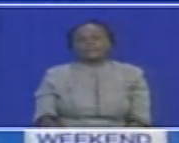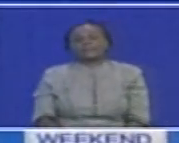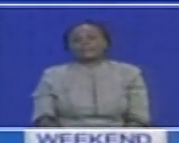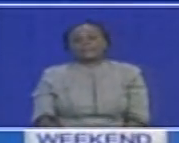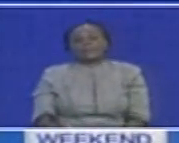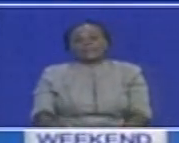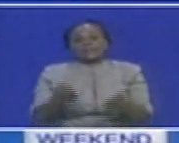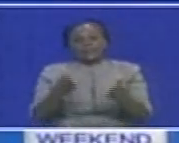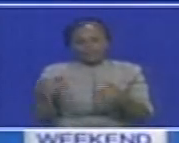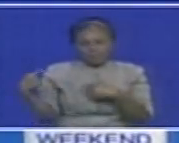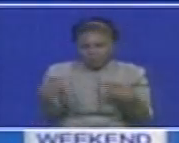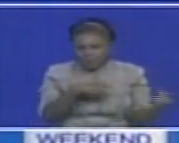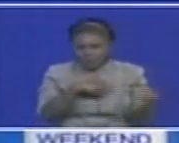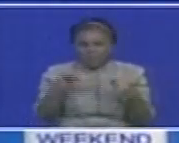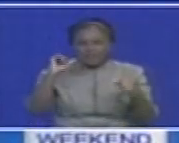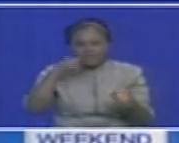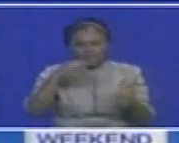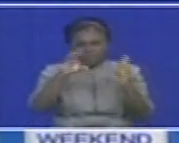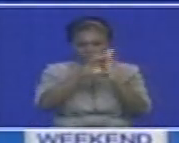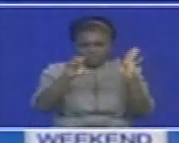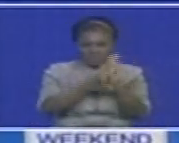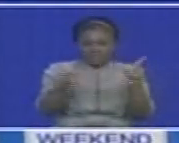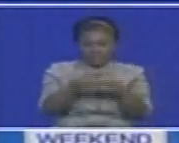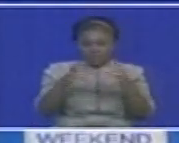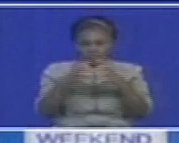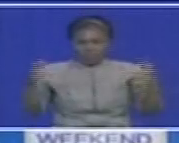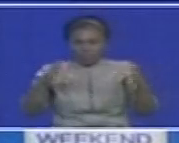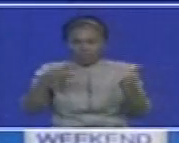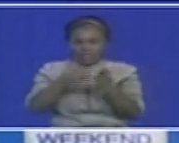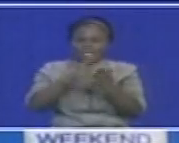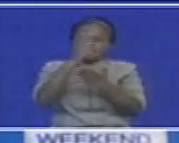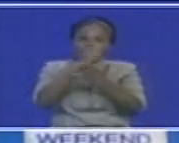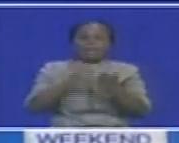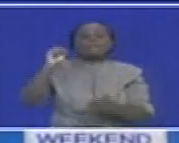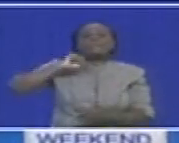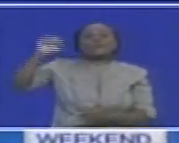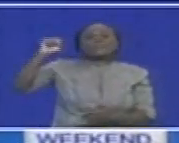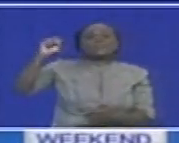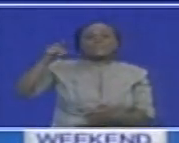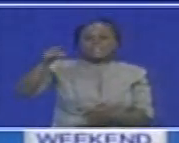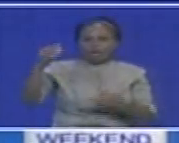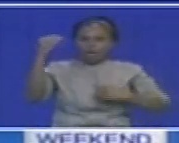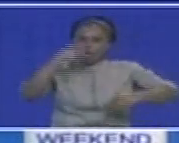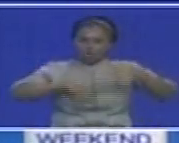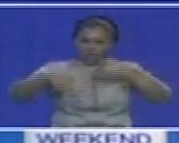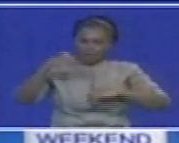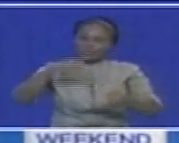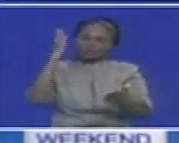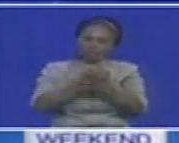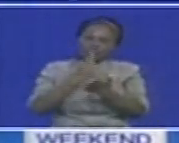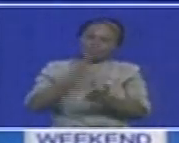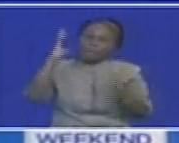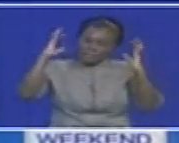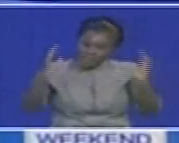amid the row over a new constitution and a ballooning wage bill, a section of politicians now say corruption is in fact the